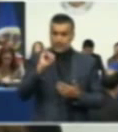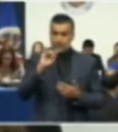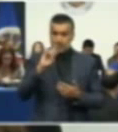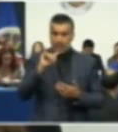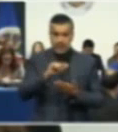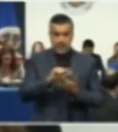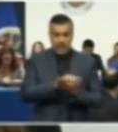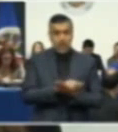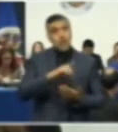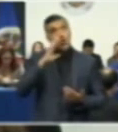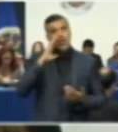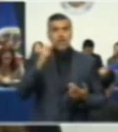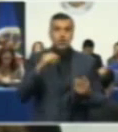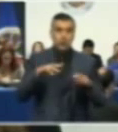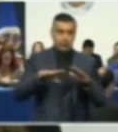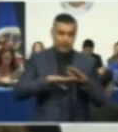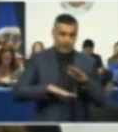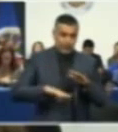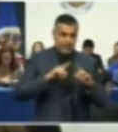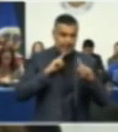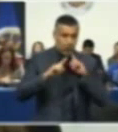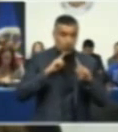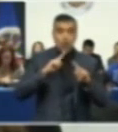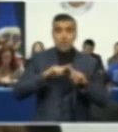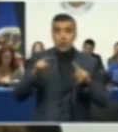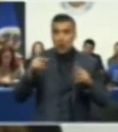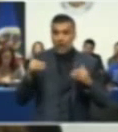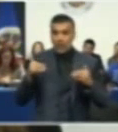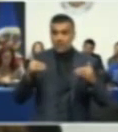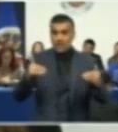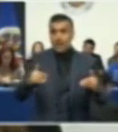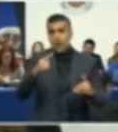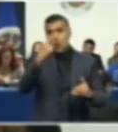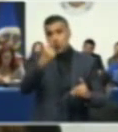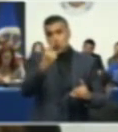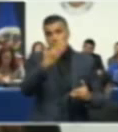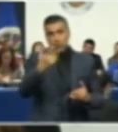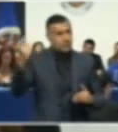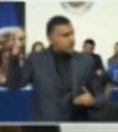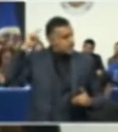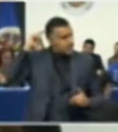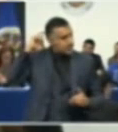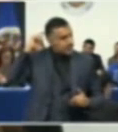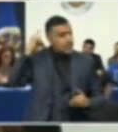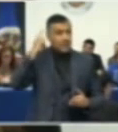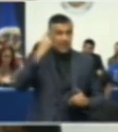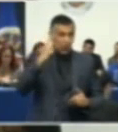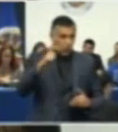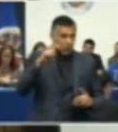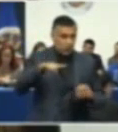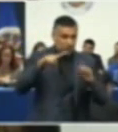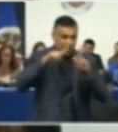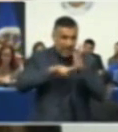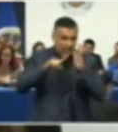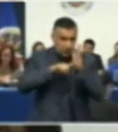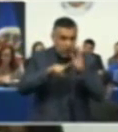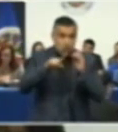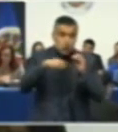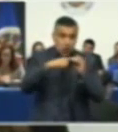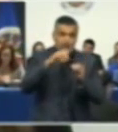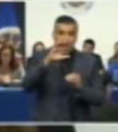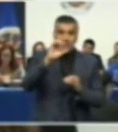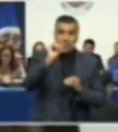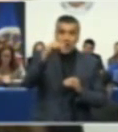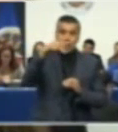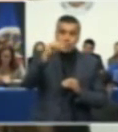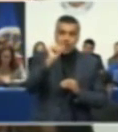this is just the preliminary dialogue, but as you move forward, one of the things in my mind I think we need to explore in terms of legal